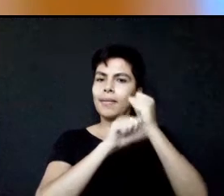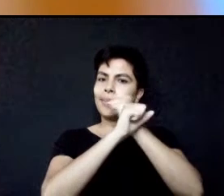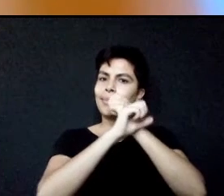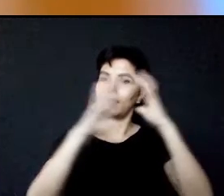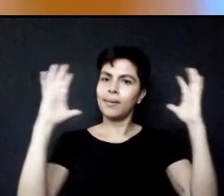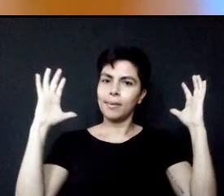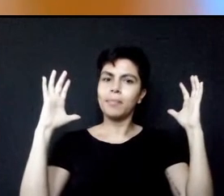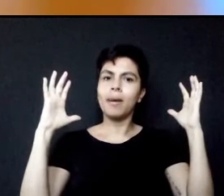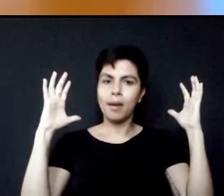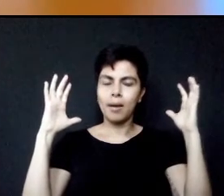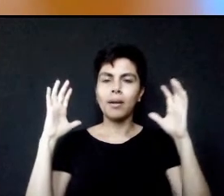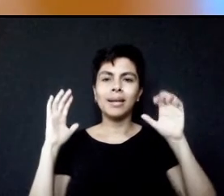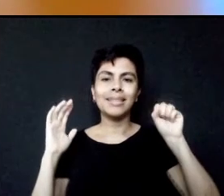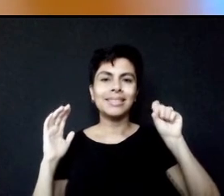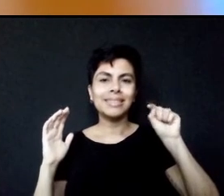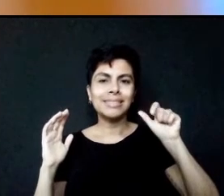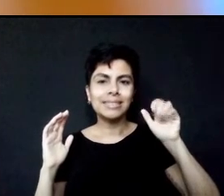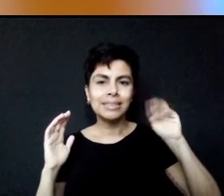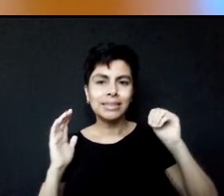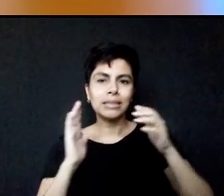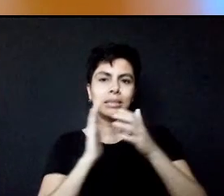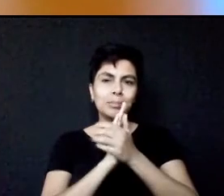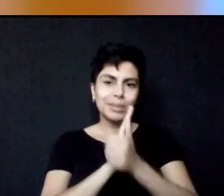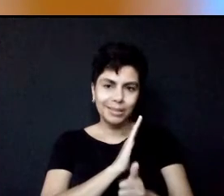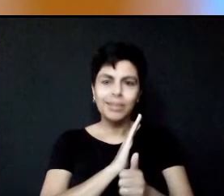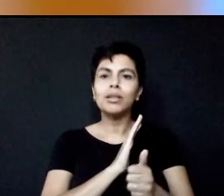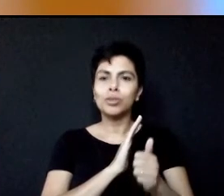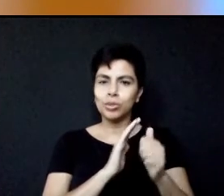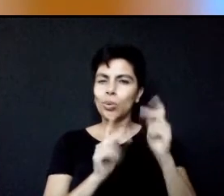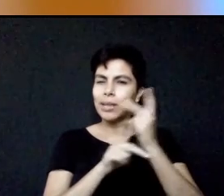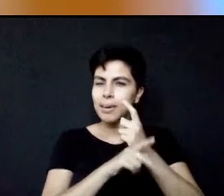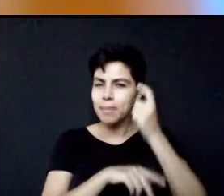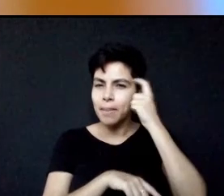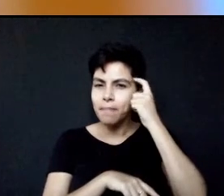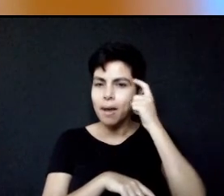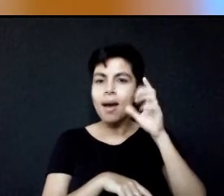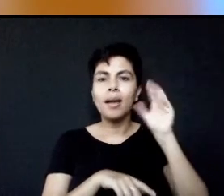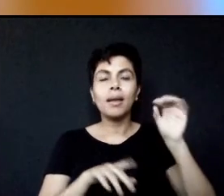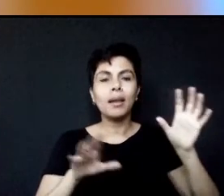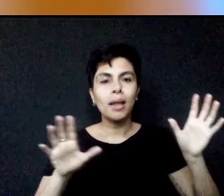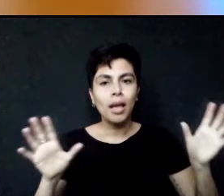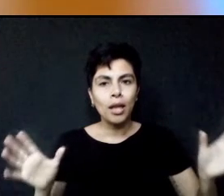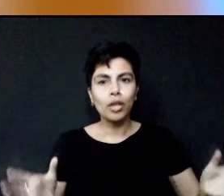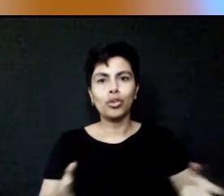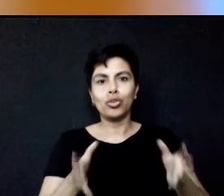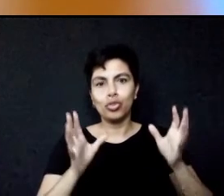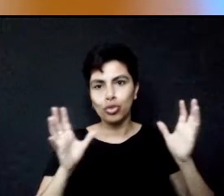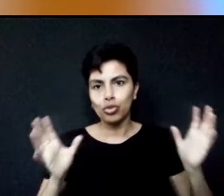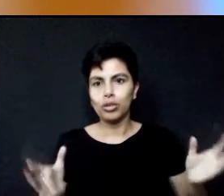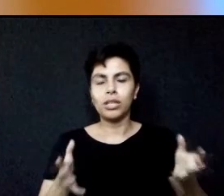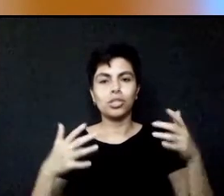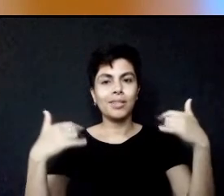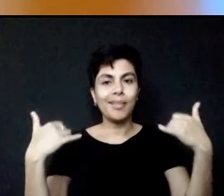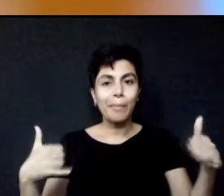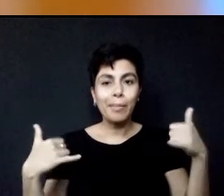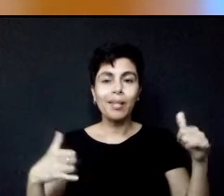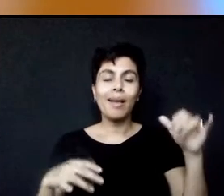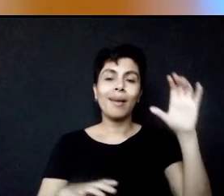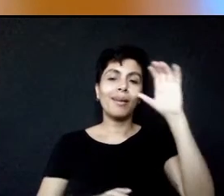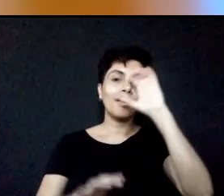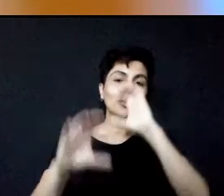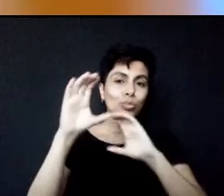thinking about those STEAM skills and habits of mind, and really encouraging, again, the play and